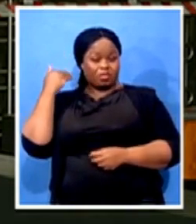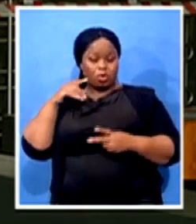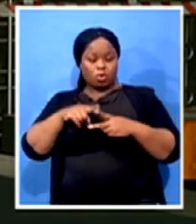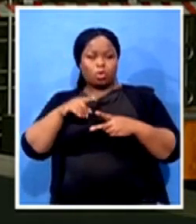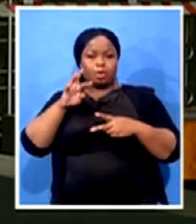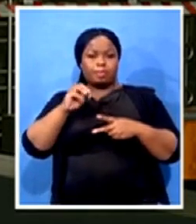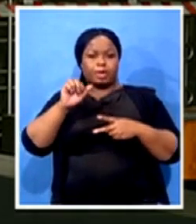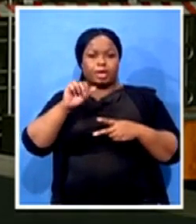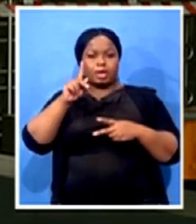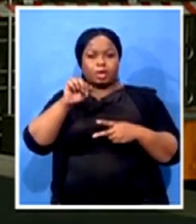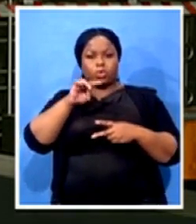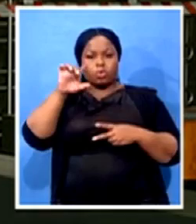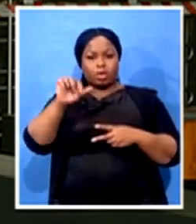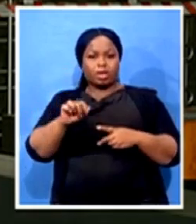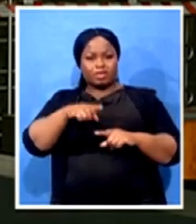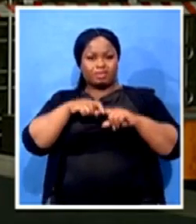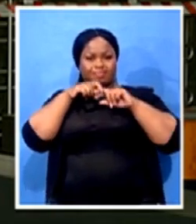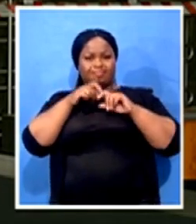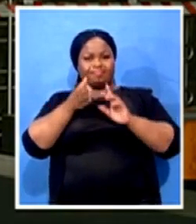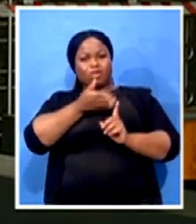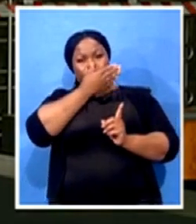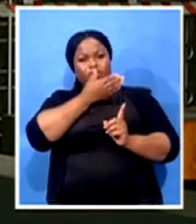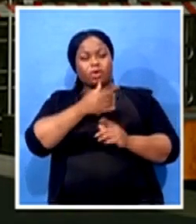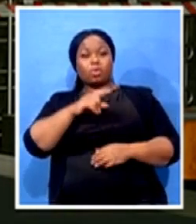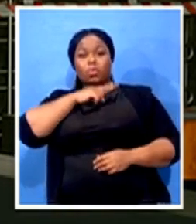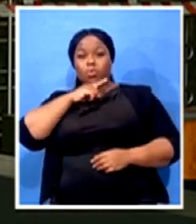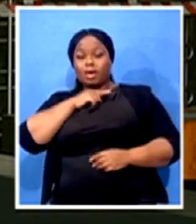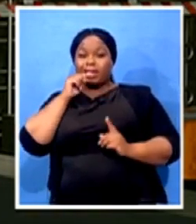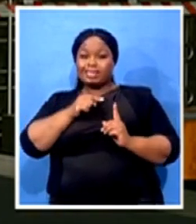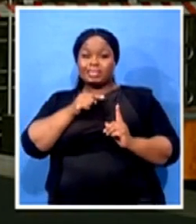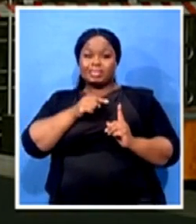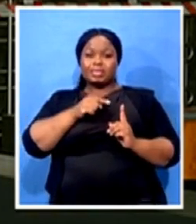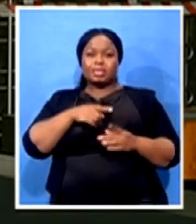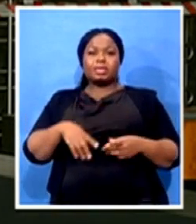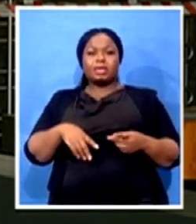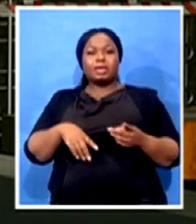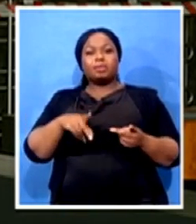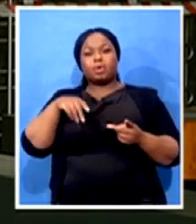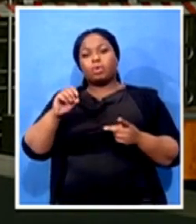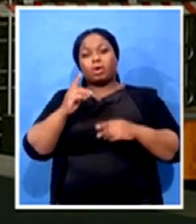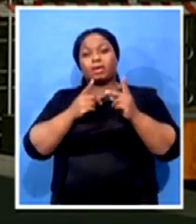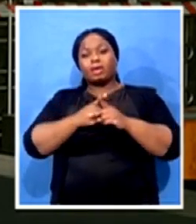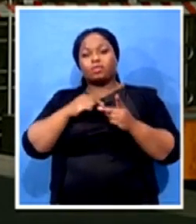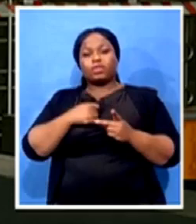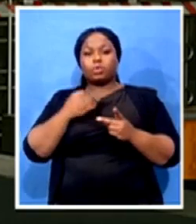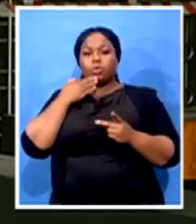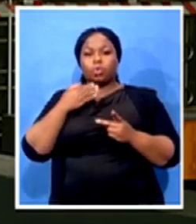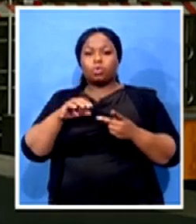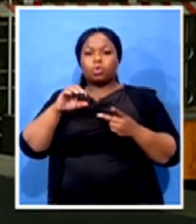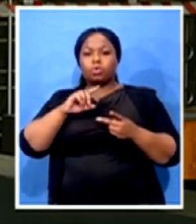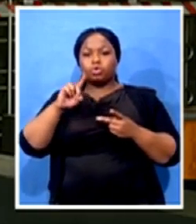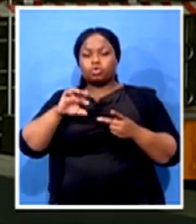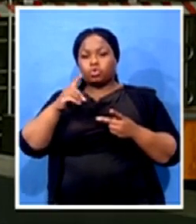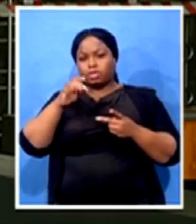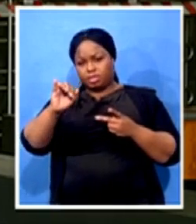the case, and while he was the presiding officer, we heard the evidence of Cheryl Zondi. And then the case was taken over